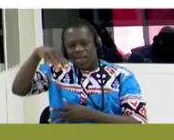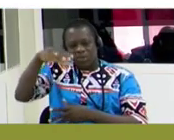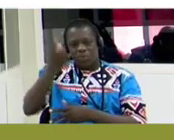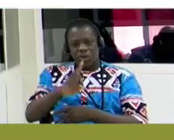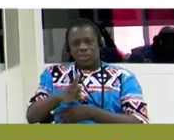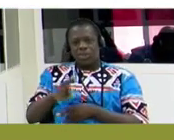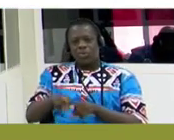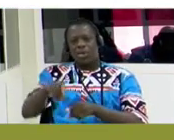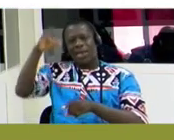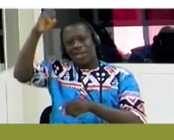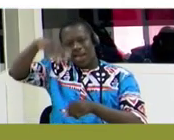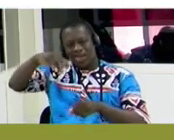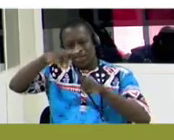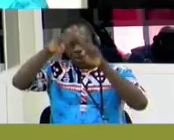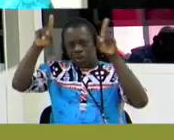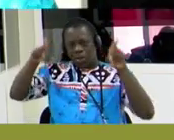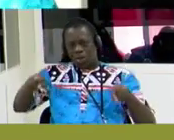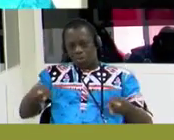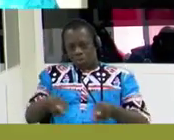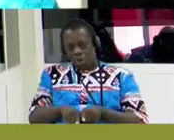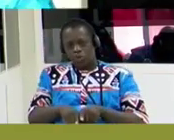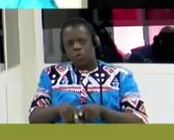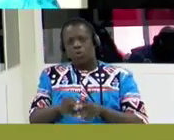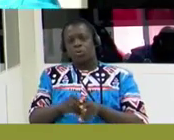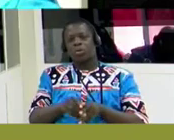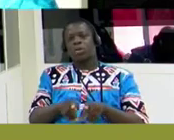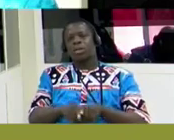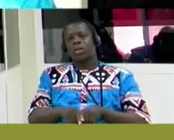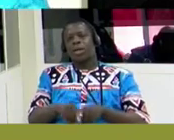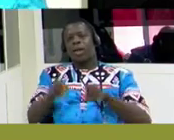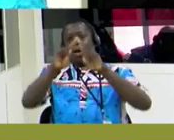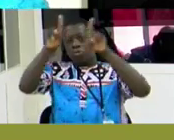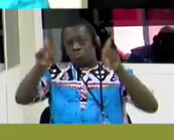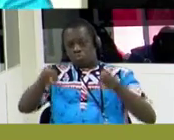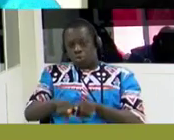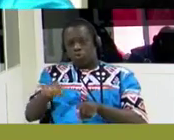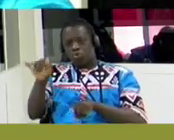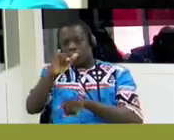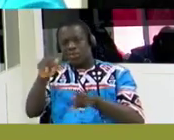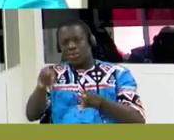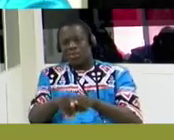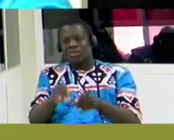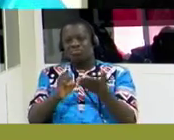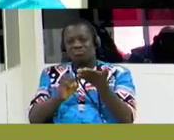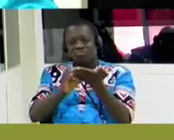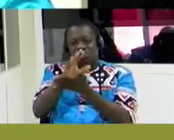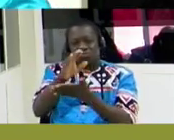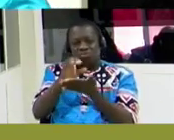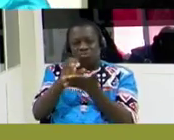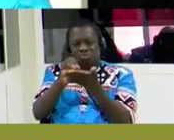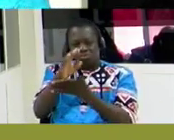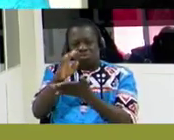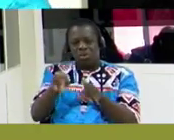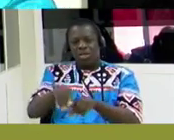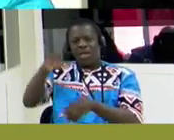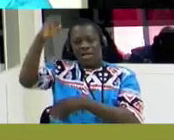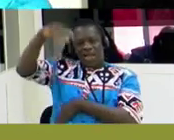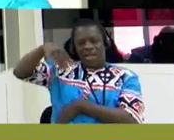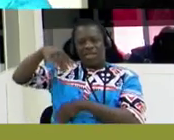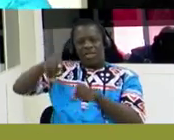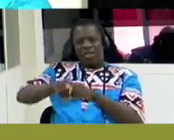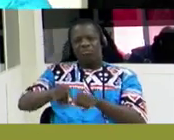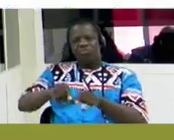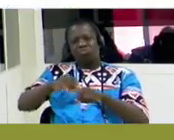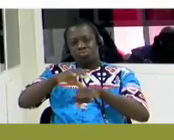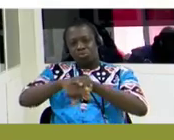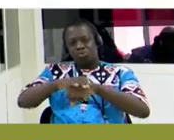I don't know of an electric box. A box that emits electricity when you wind the handle. No, I